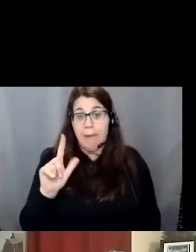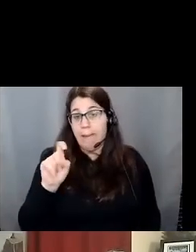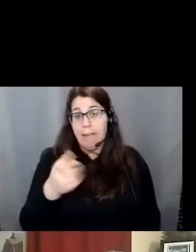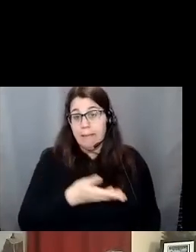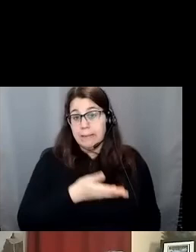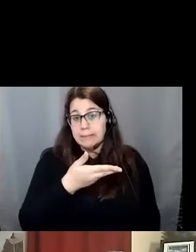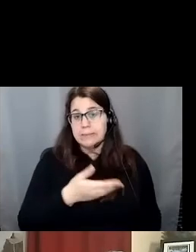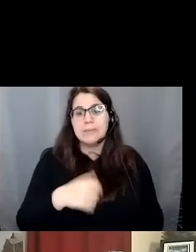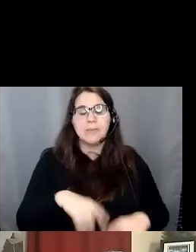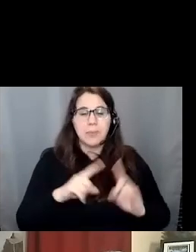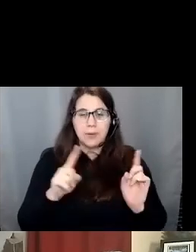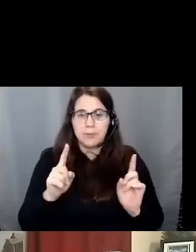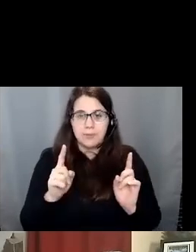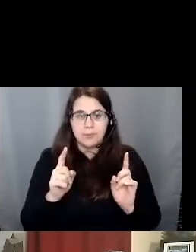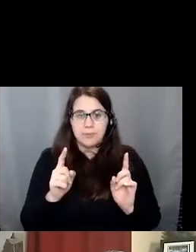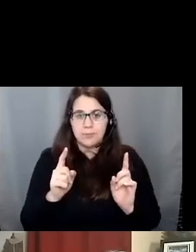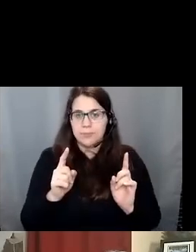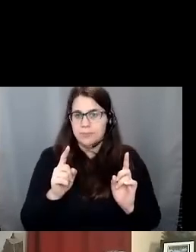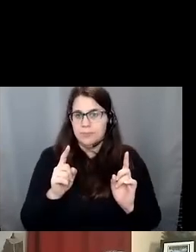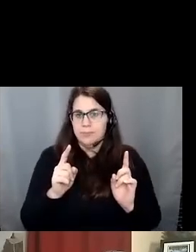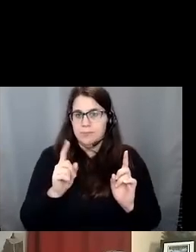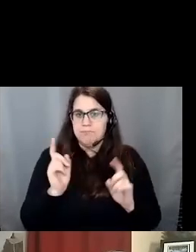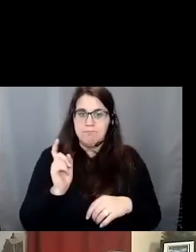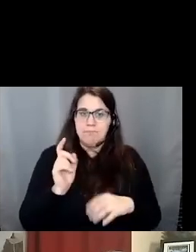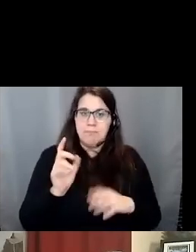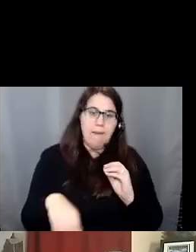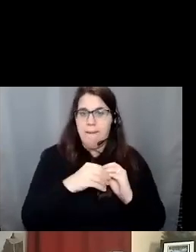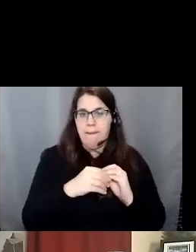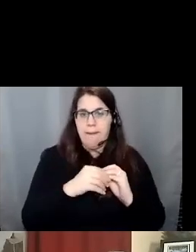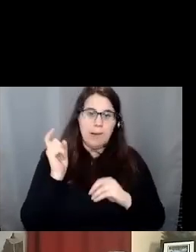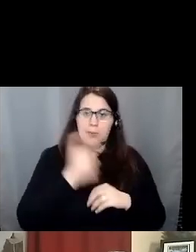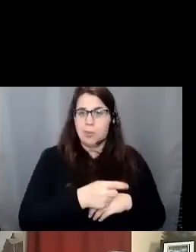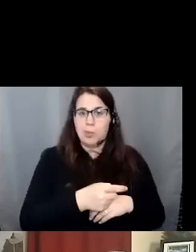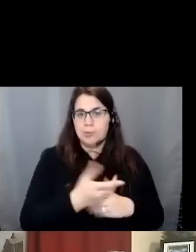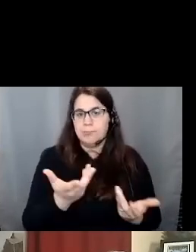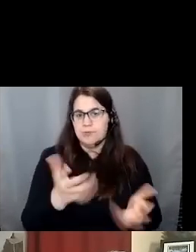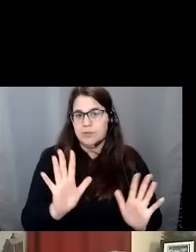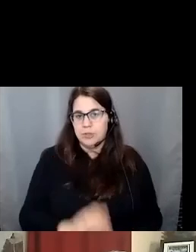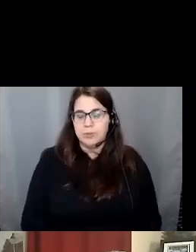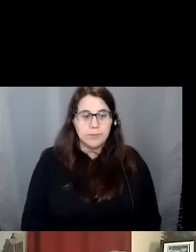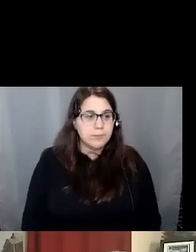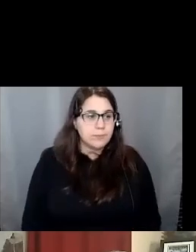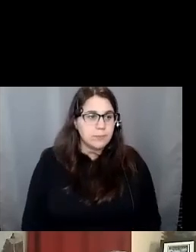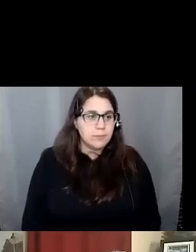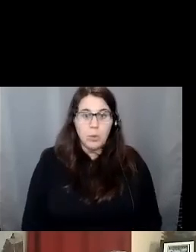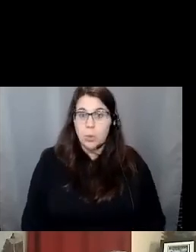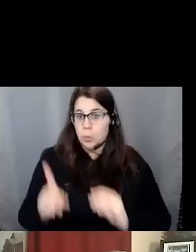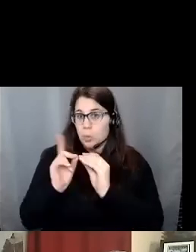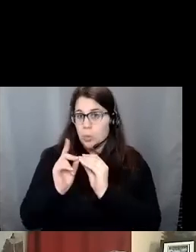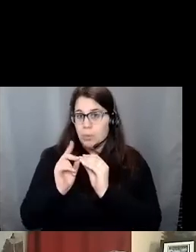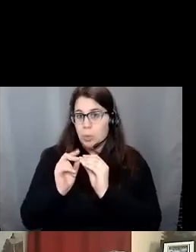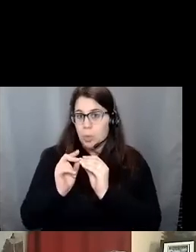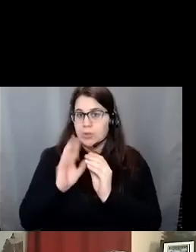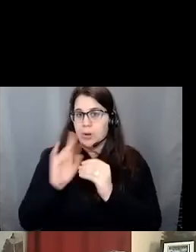contribution button and make that gift, which is great. The next final thing I want to talk about is signing